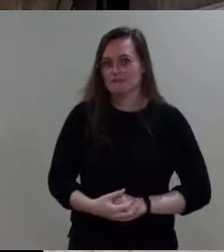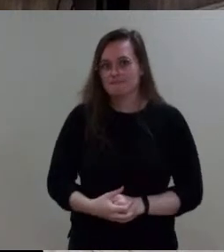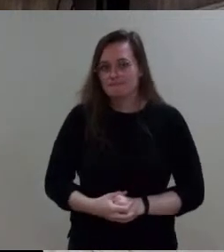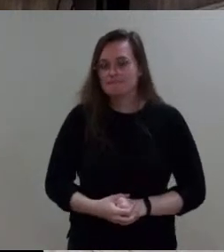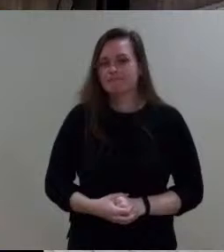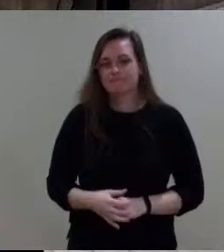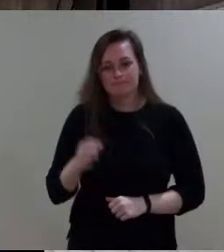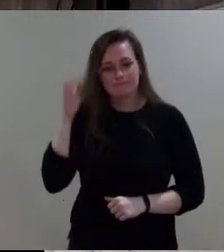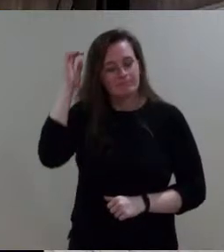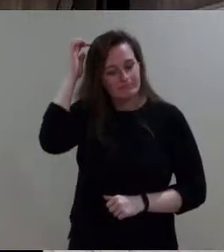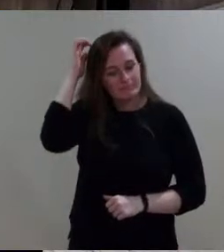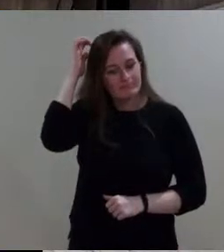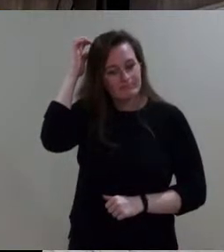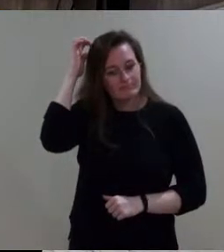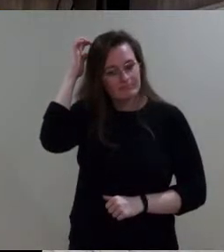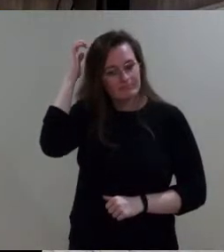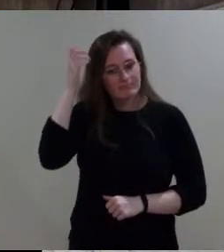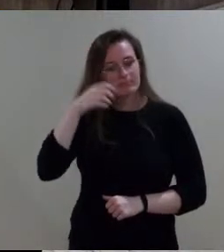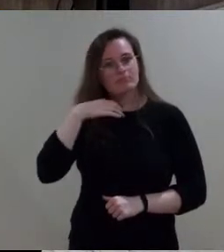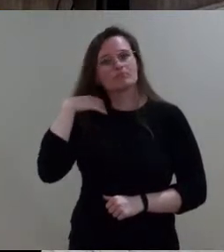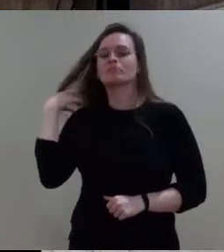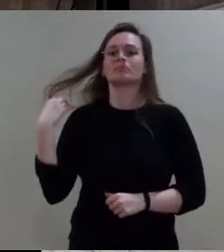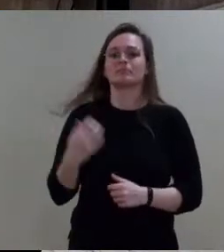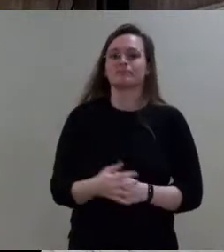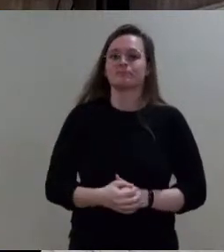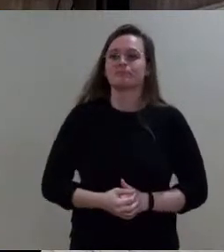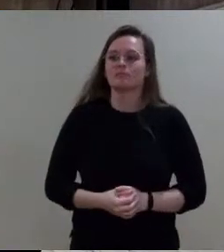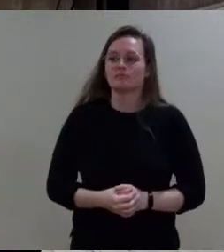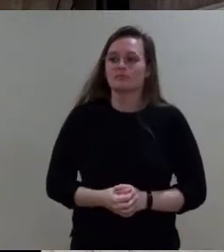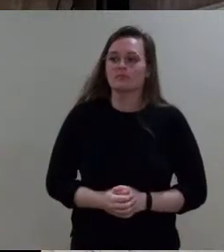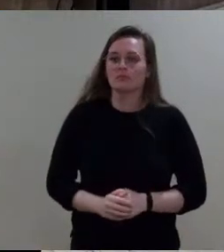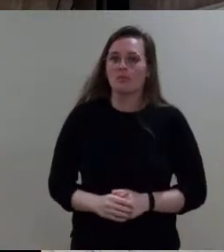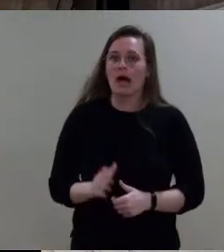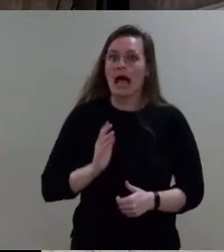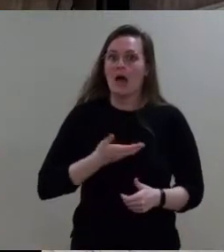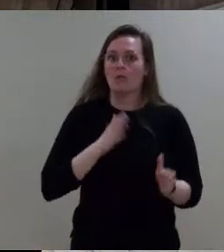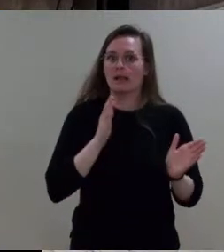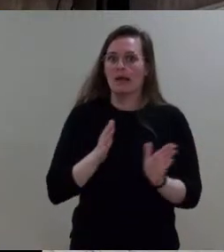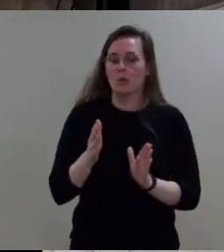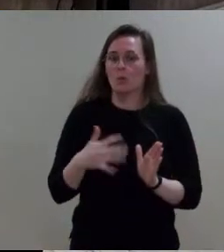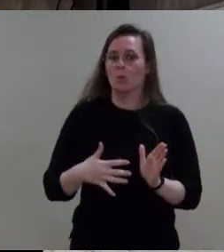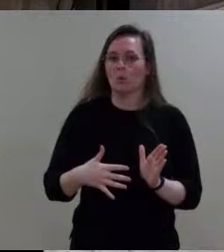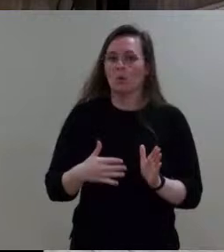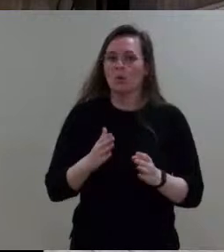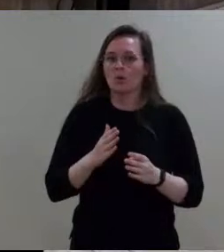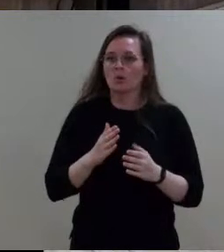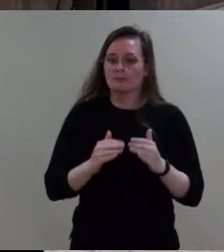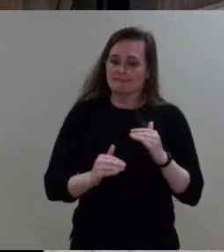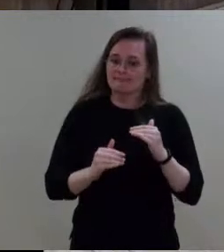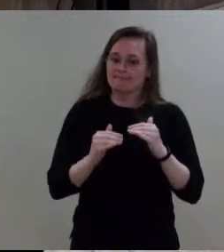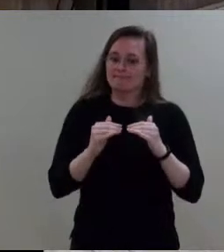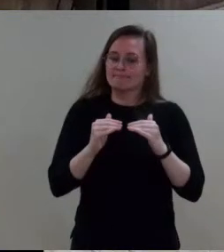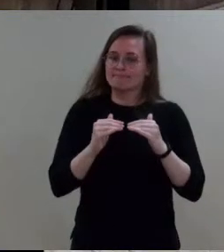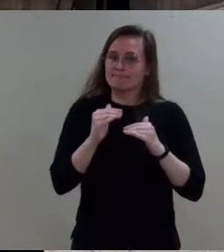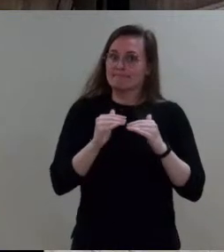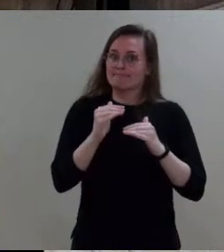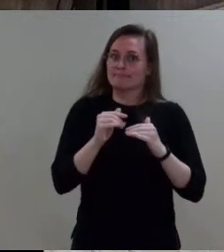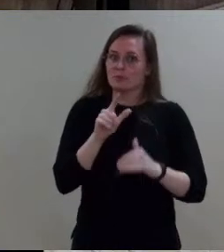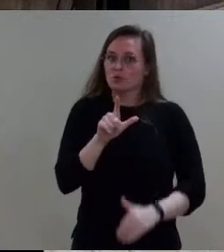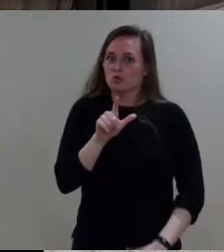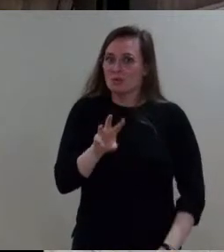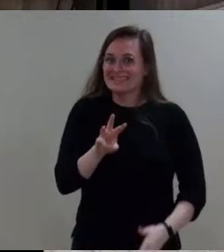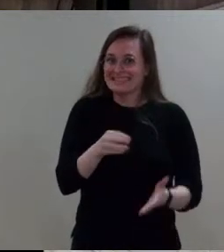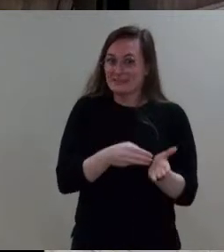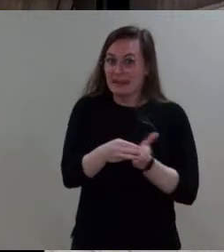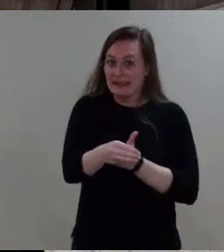We have an ambitious capital investment plan just north of 26 million. So a recommendation to place